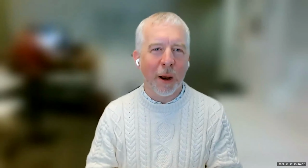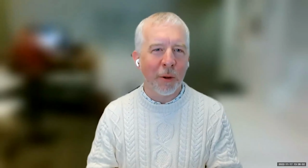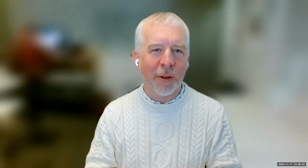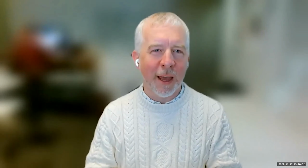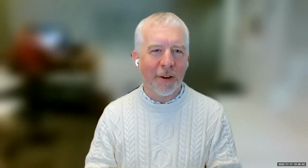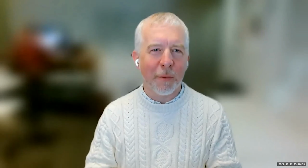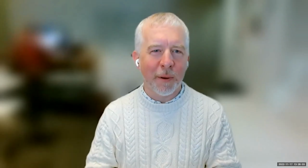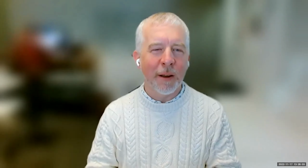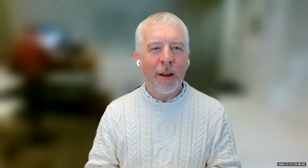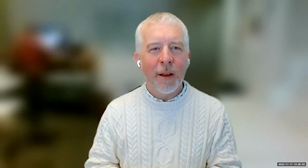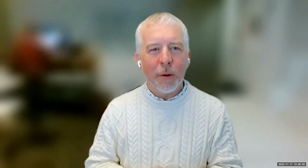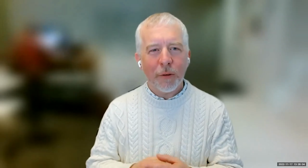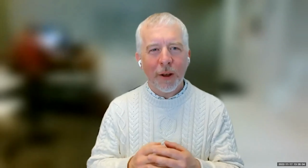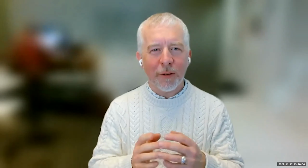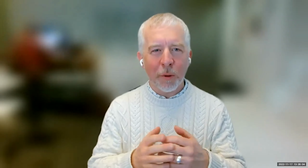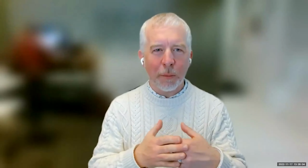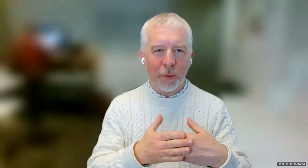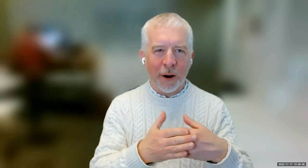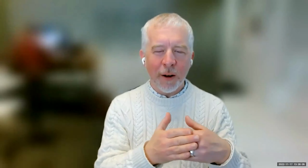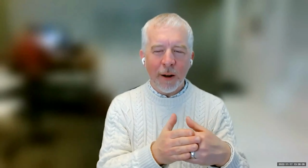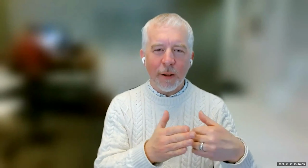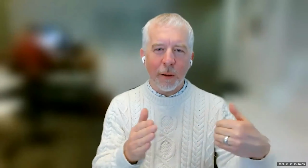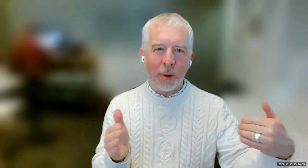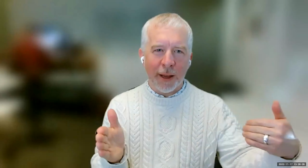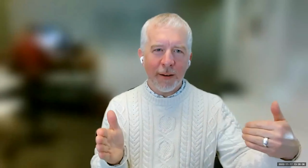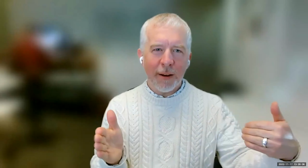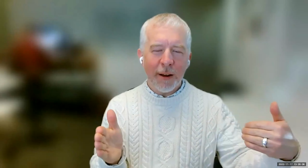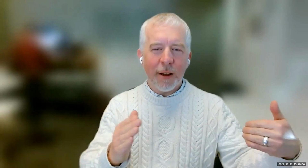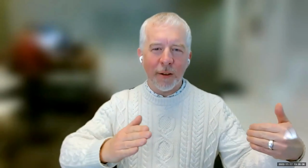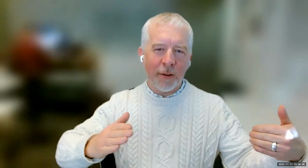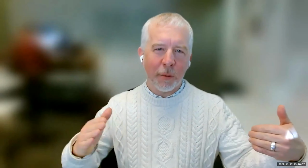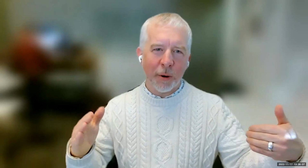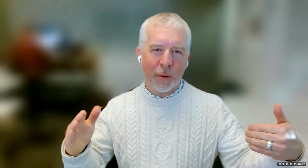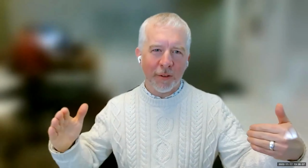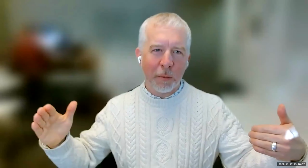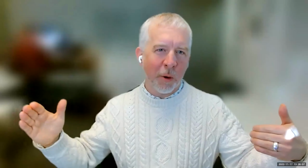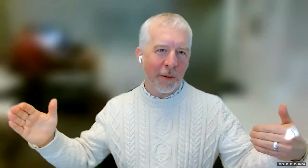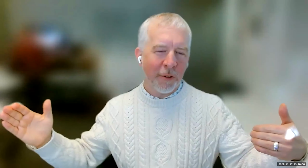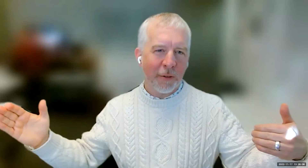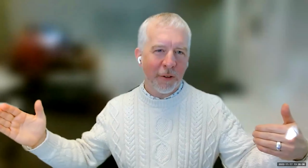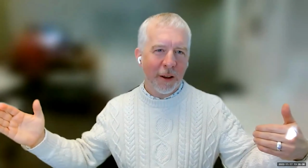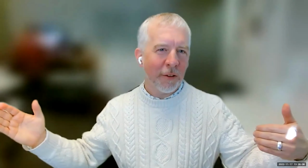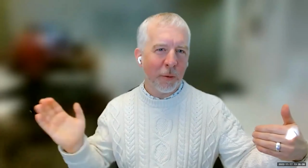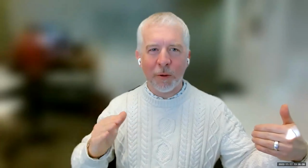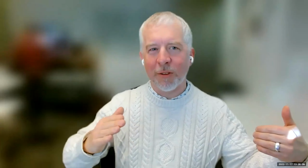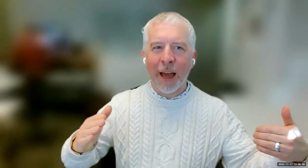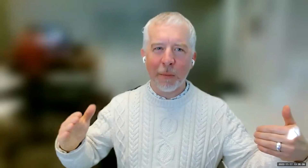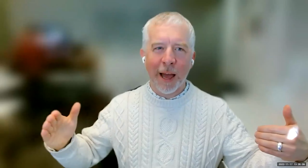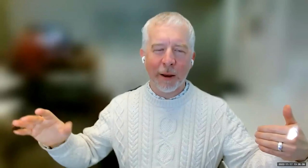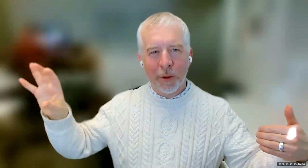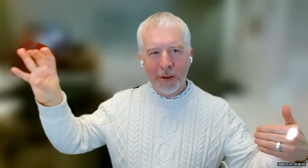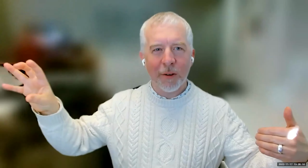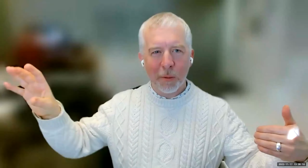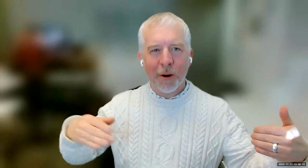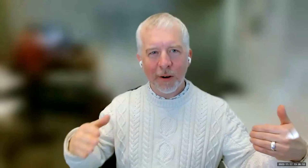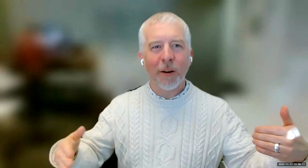needs to scramble and catch up. And we also had some clips where the clip would end and the interpreter would just keep going for several seconds. So we would just add